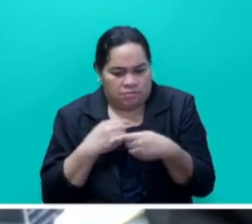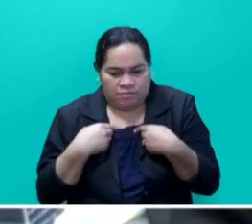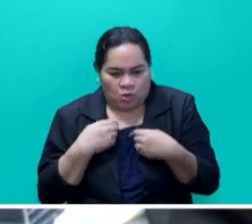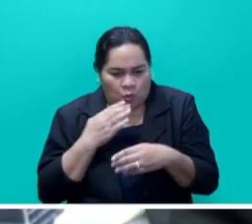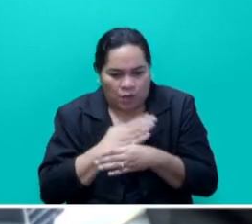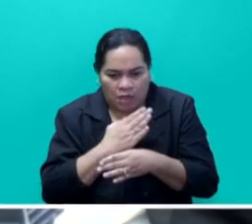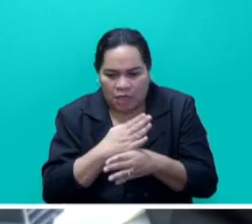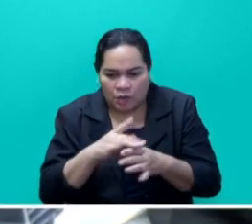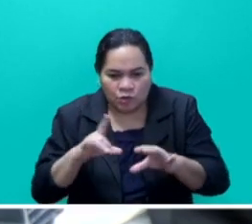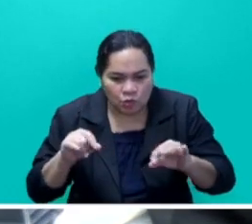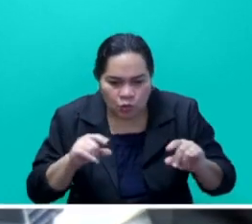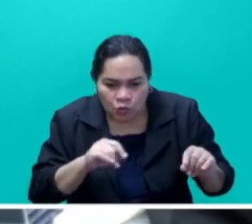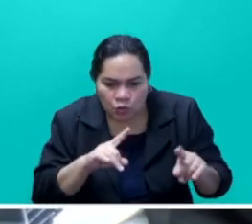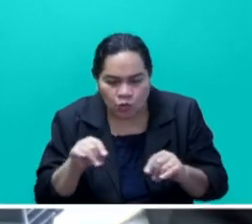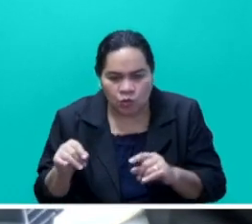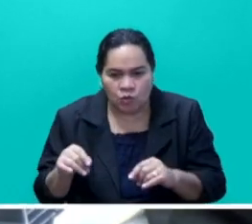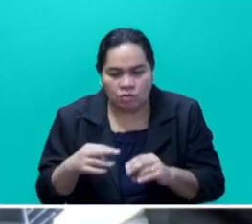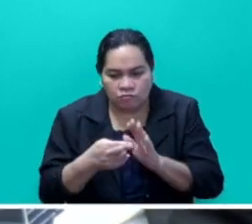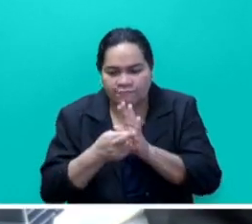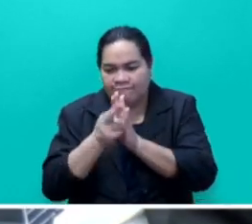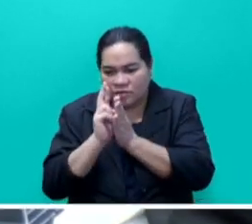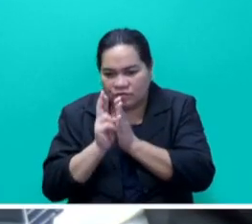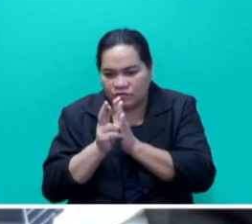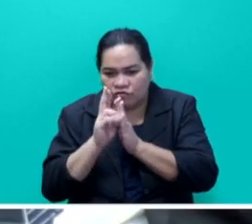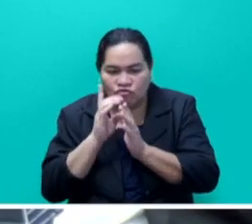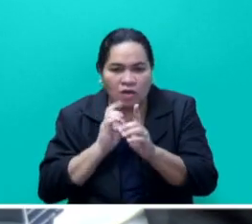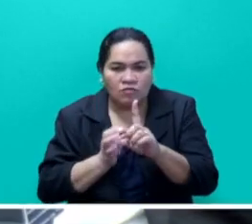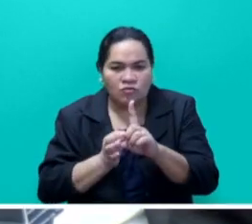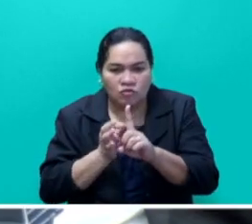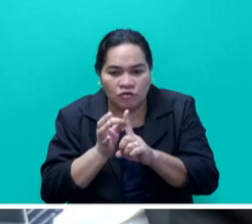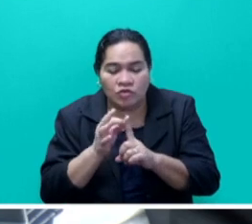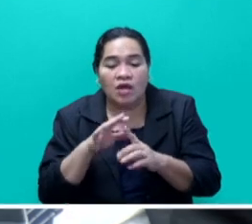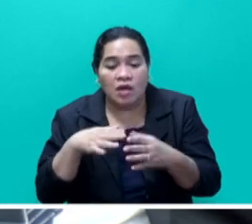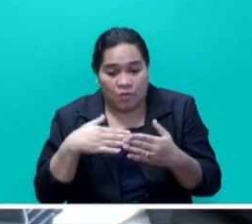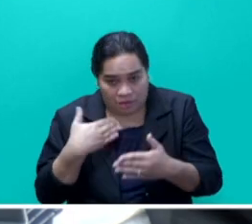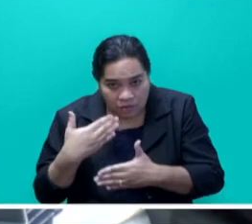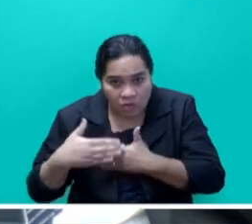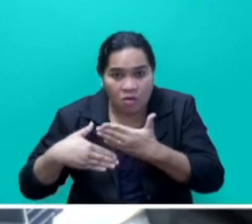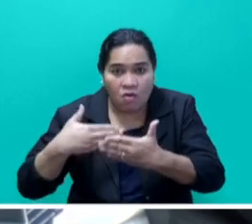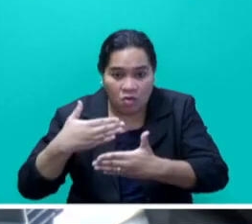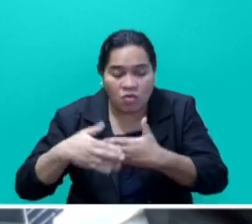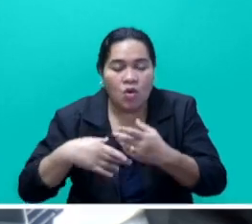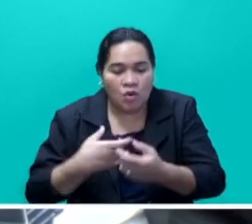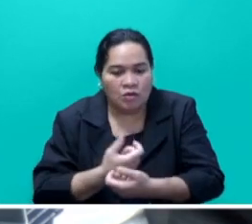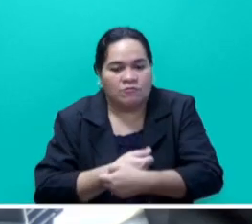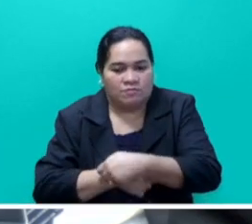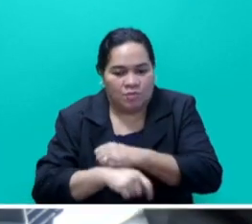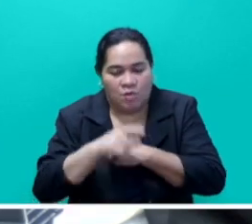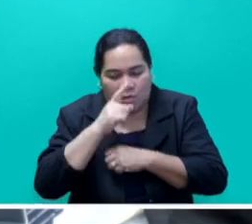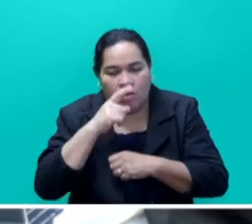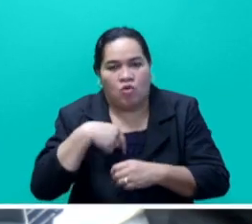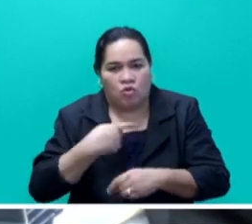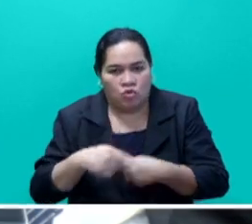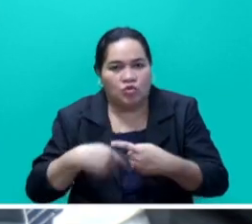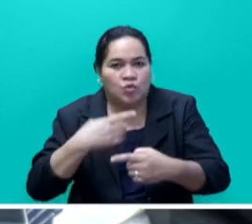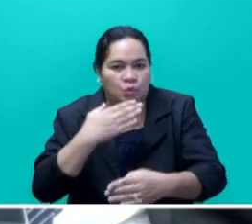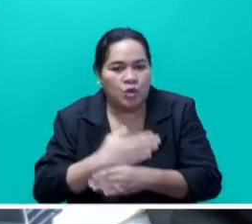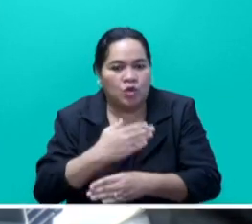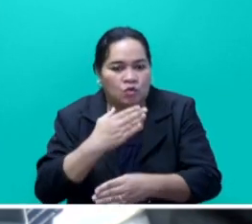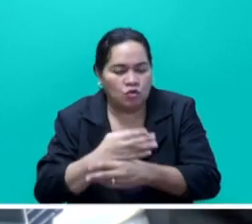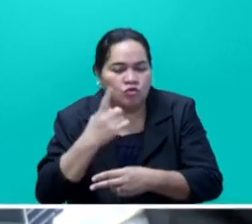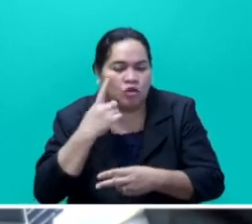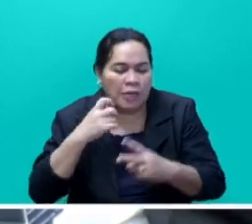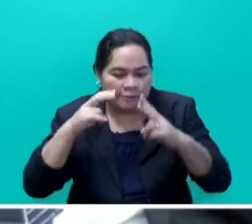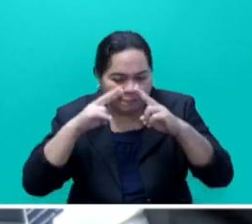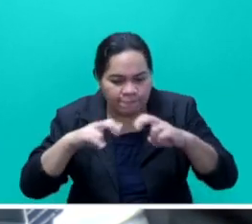along, efforts are being made. Let me emphasize this, Mr. Speaker, sir, as we go along, efforts are being made to try and